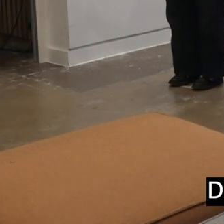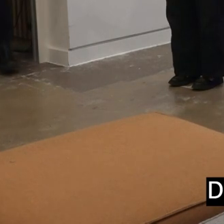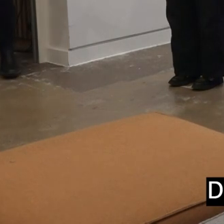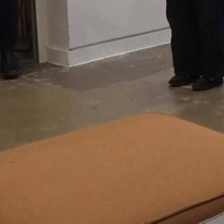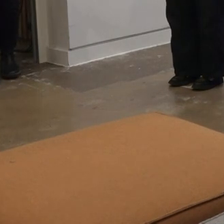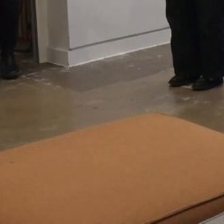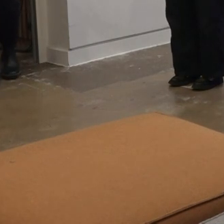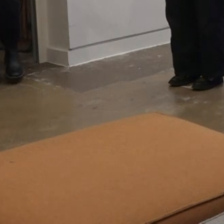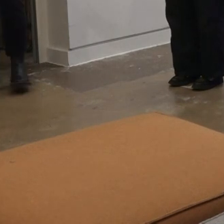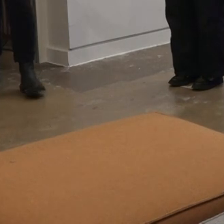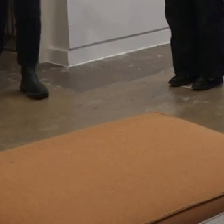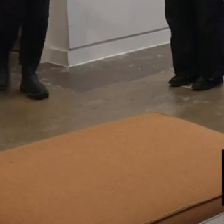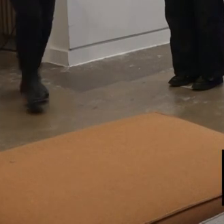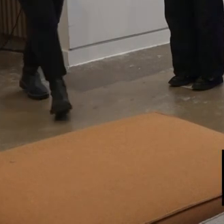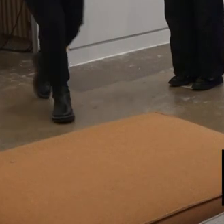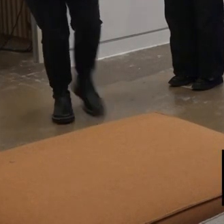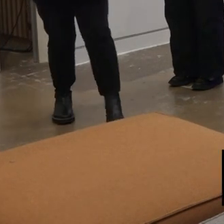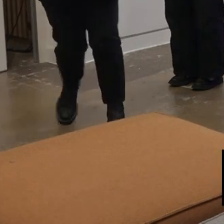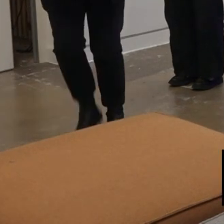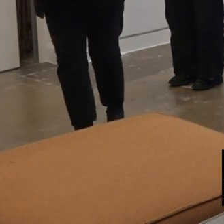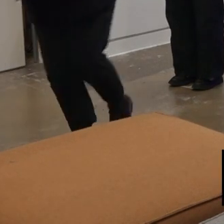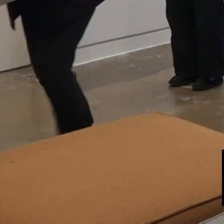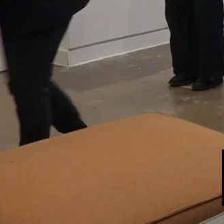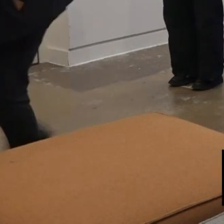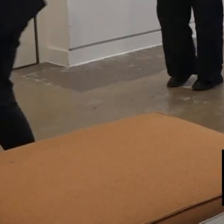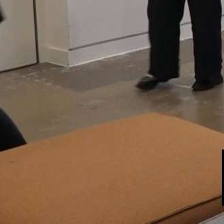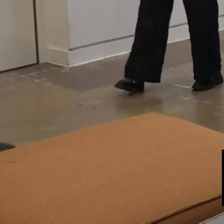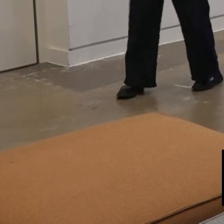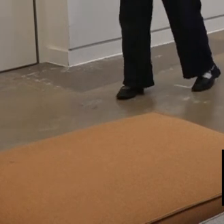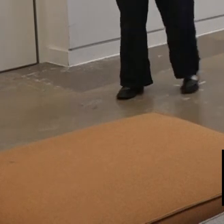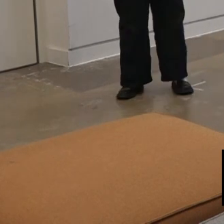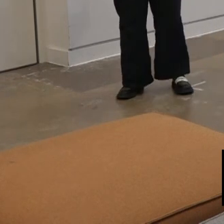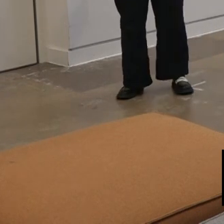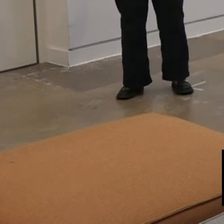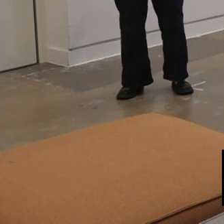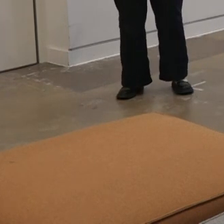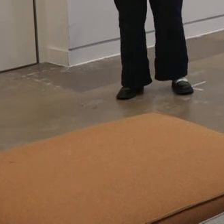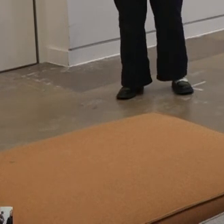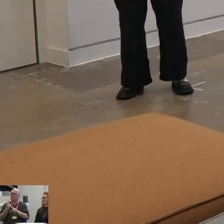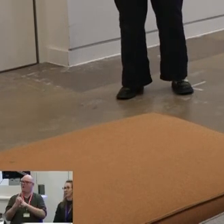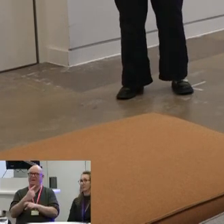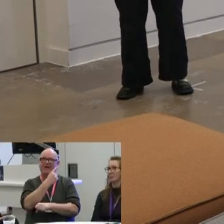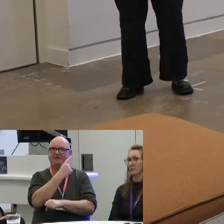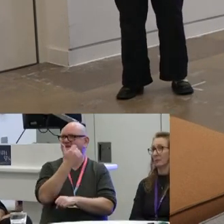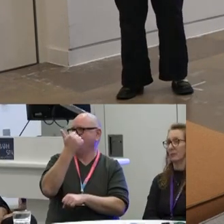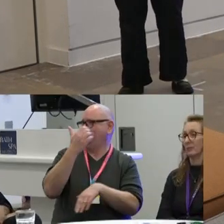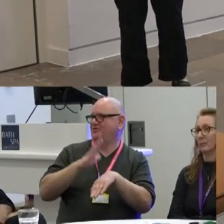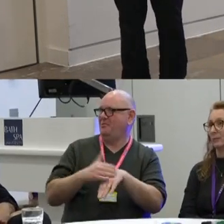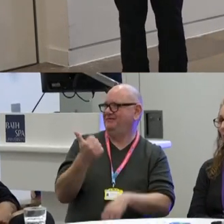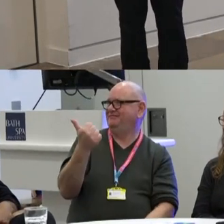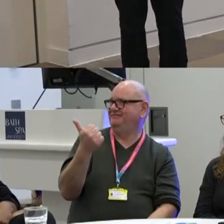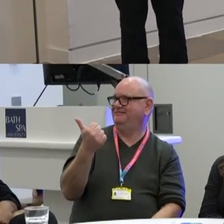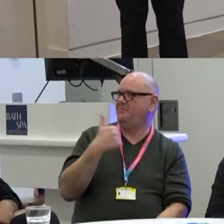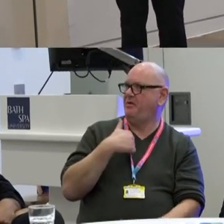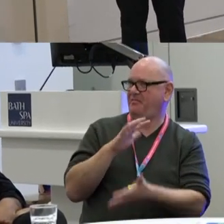conversations? Excellent. I also don't mind if you did not exactly talk about that. I am generally happy if you connect